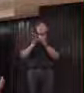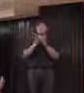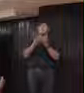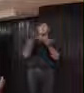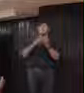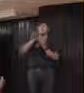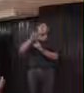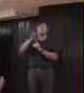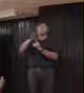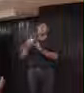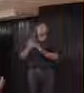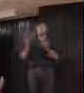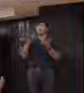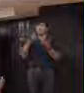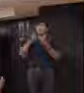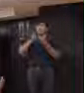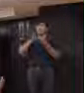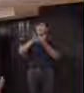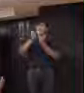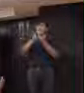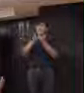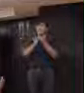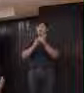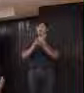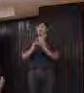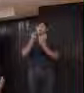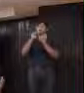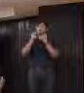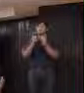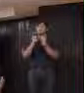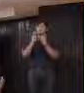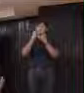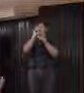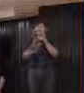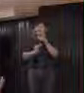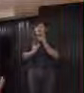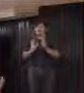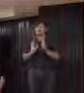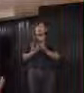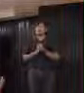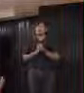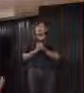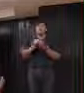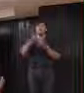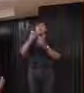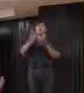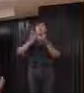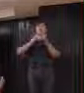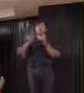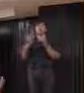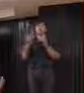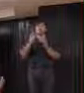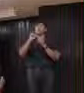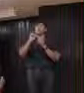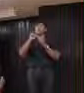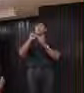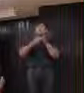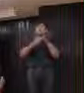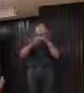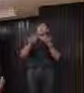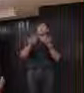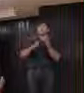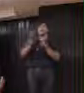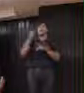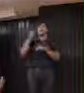at the margins, which have difficult arrangements. So, in your view, as a retired bureaucrat, how do you see this issue?